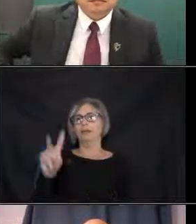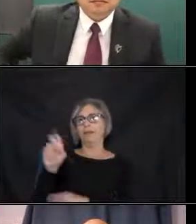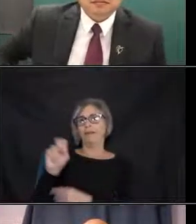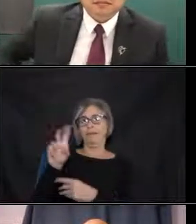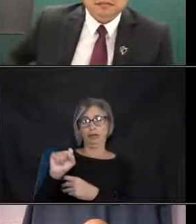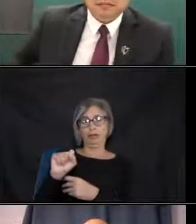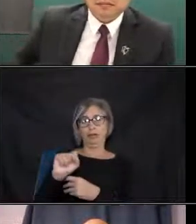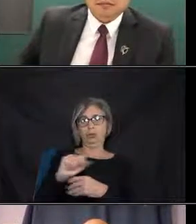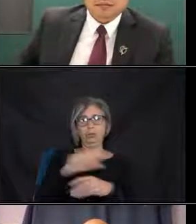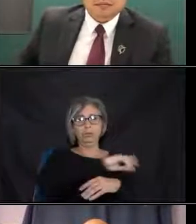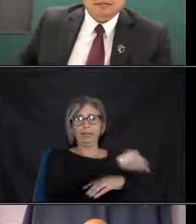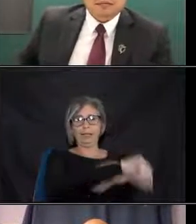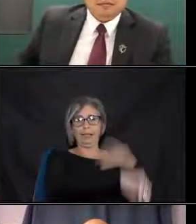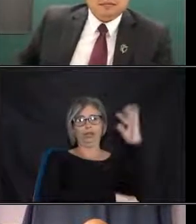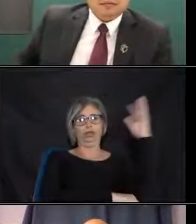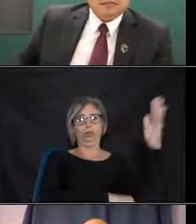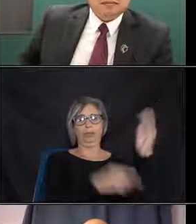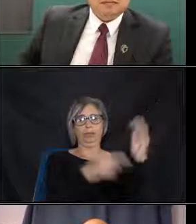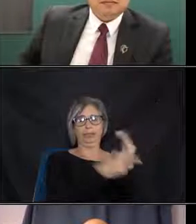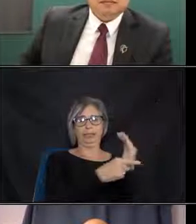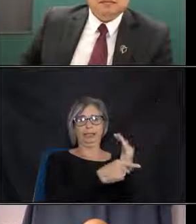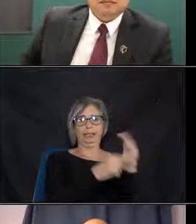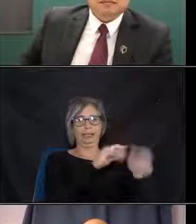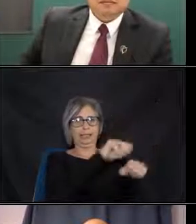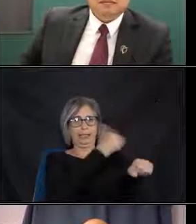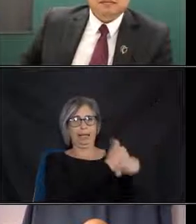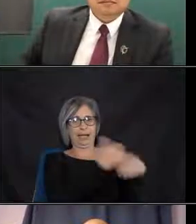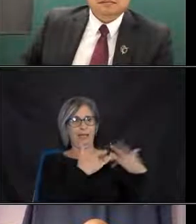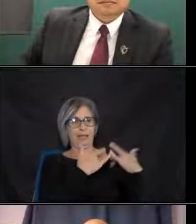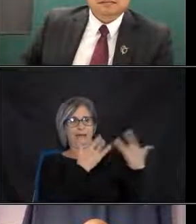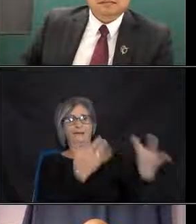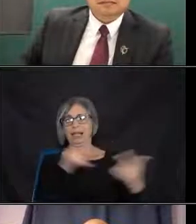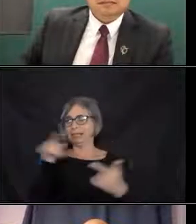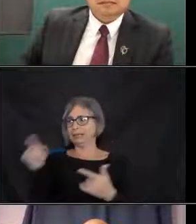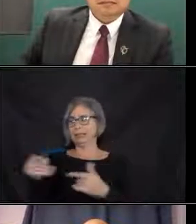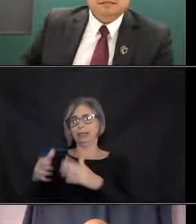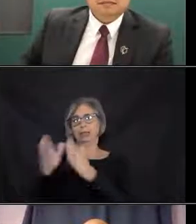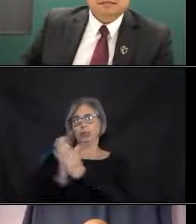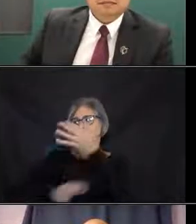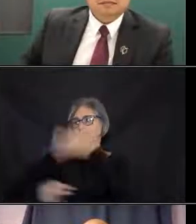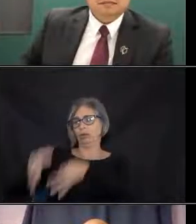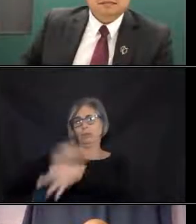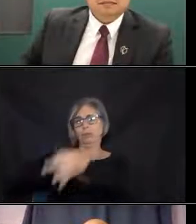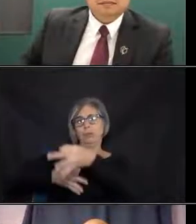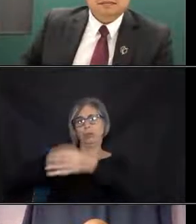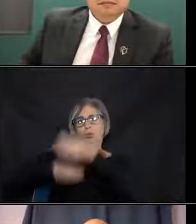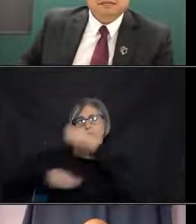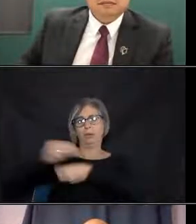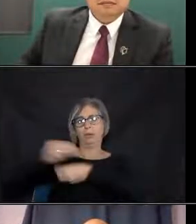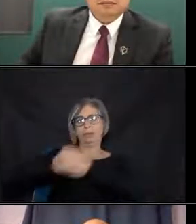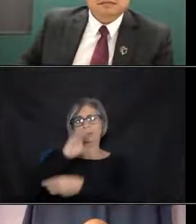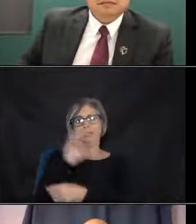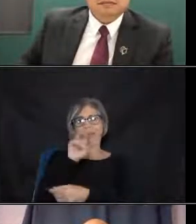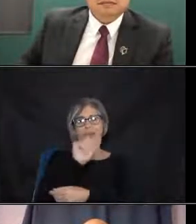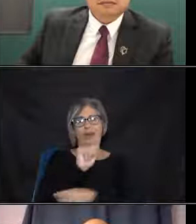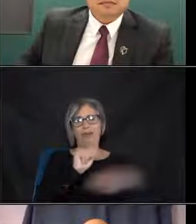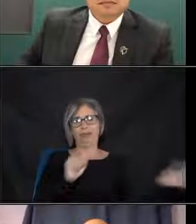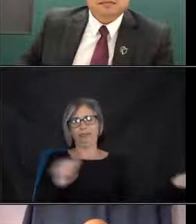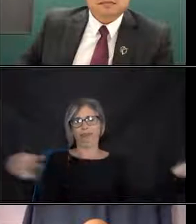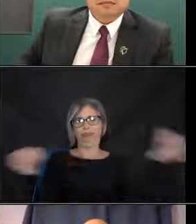plant the trees and organize the events and request reimbursement from the CRA after we do so.